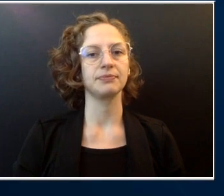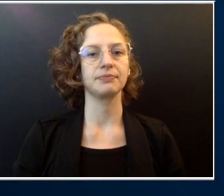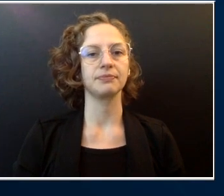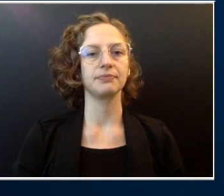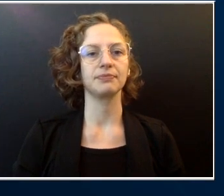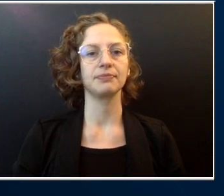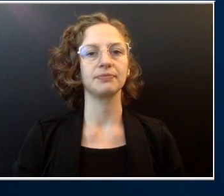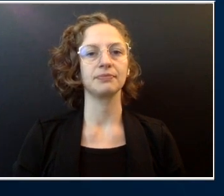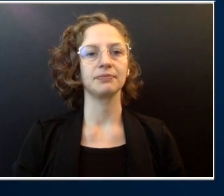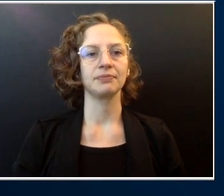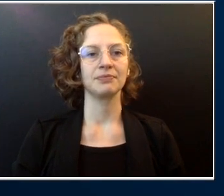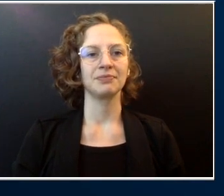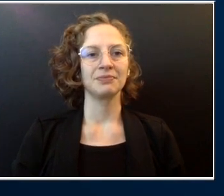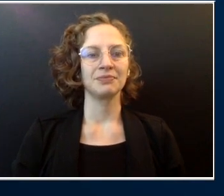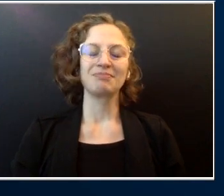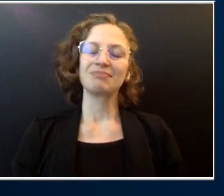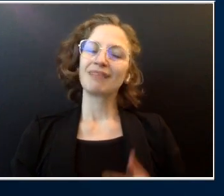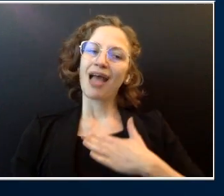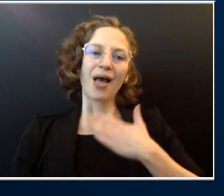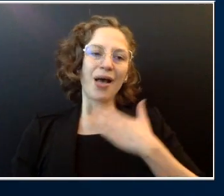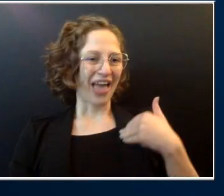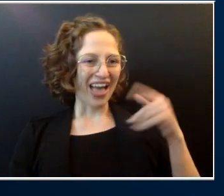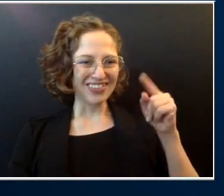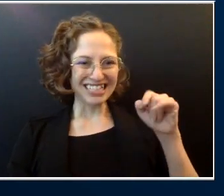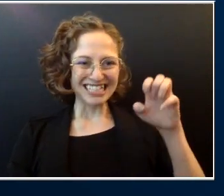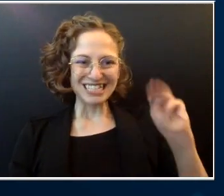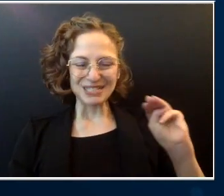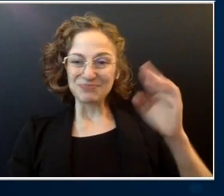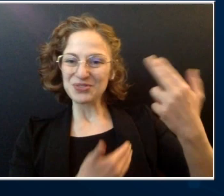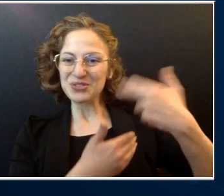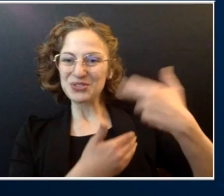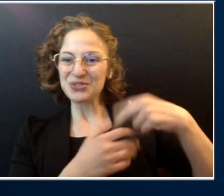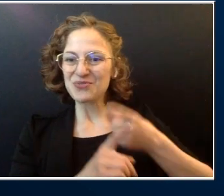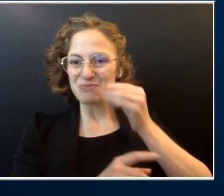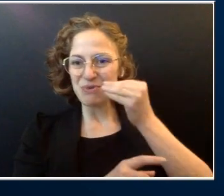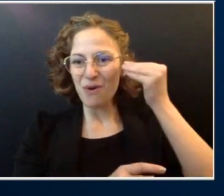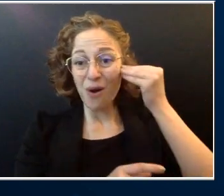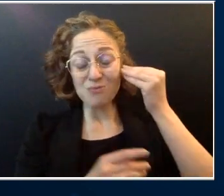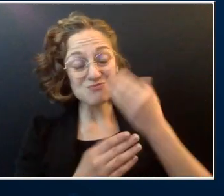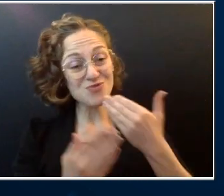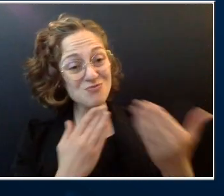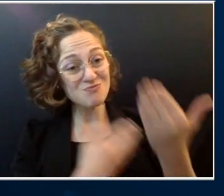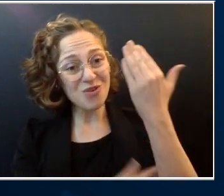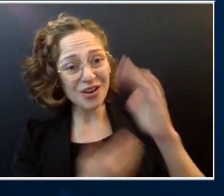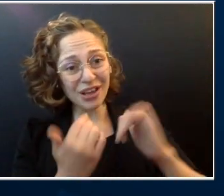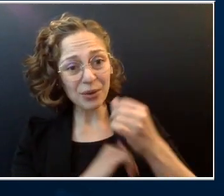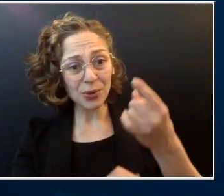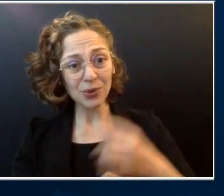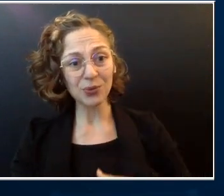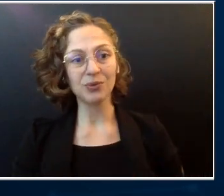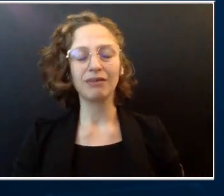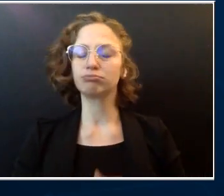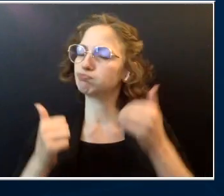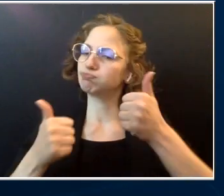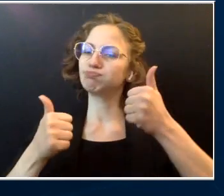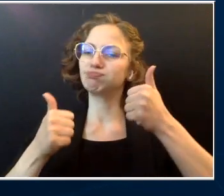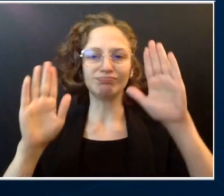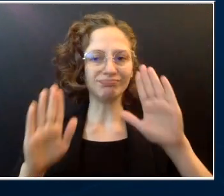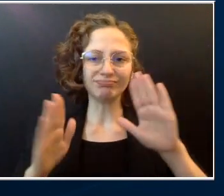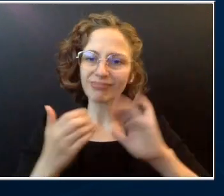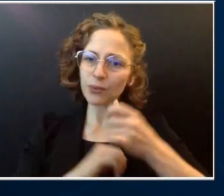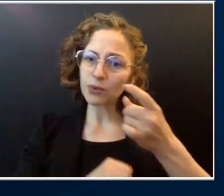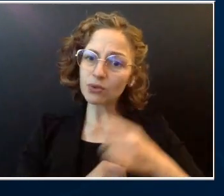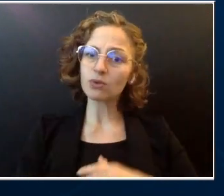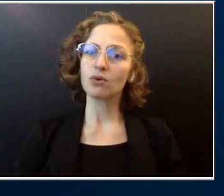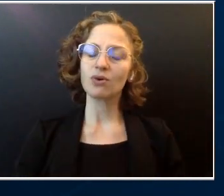And so glad to have Tim joining us from home this morning. Good morning. How are you? I'm great. How are you? Good. Good to have you with us